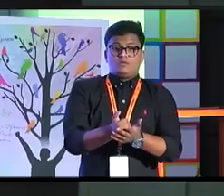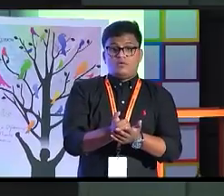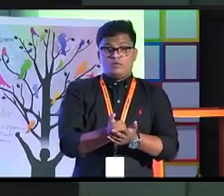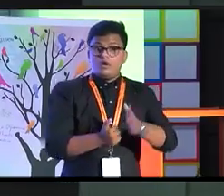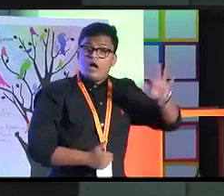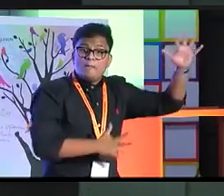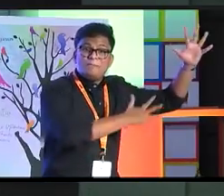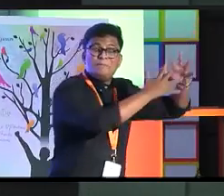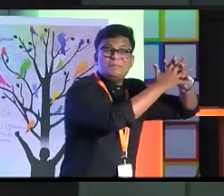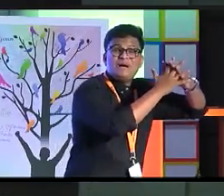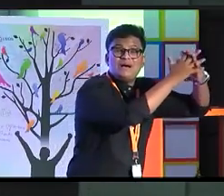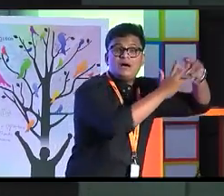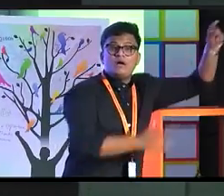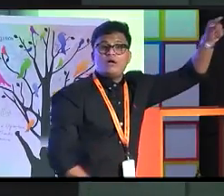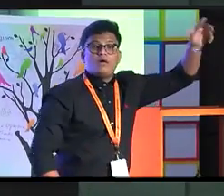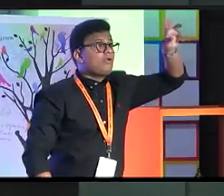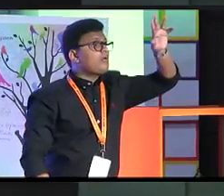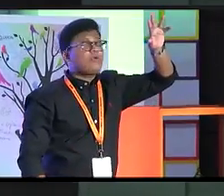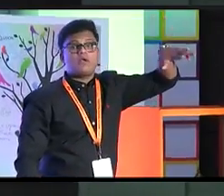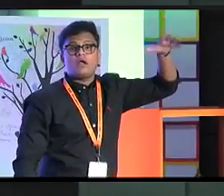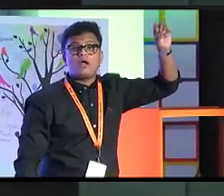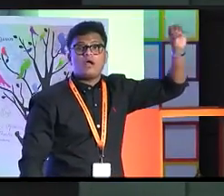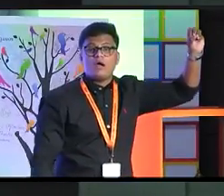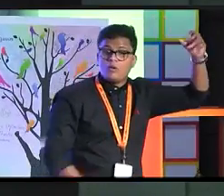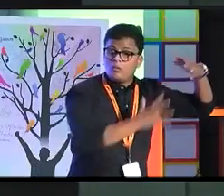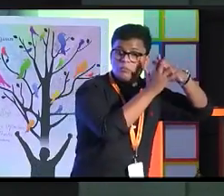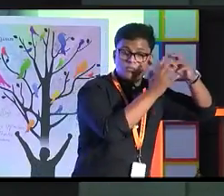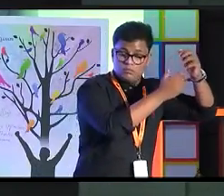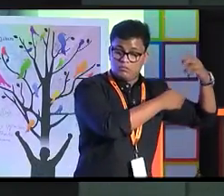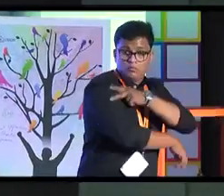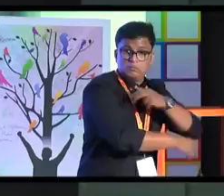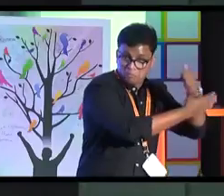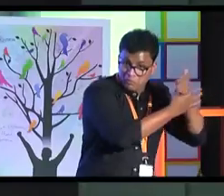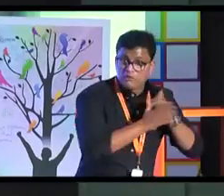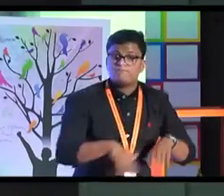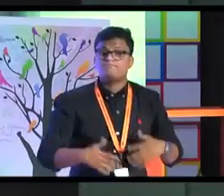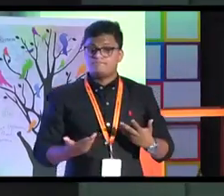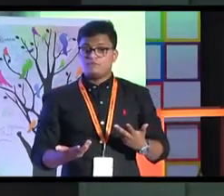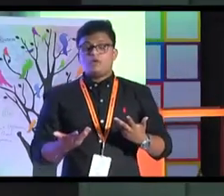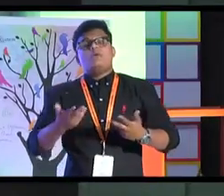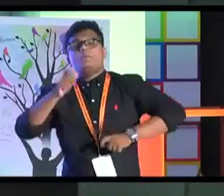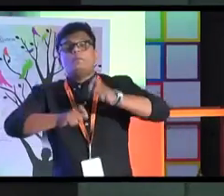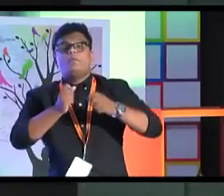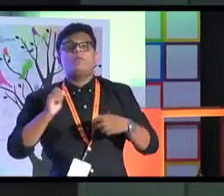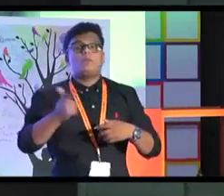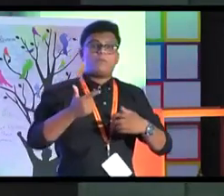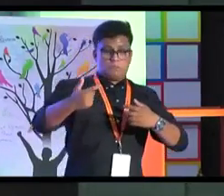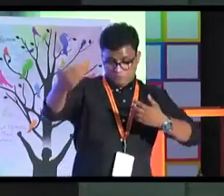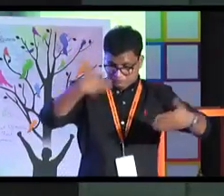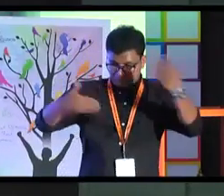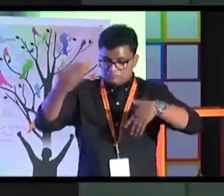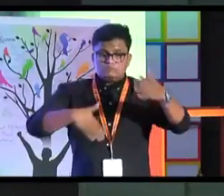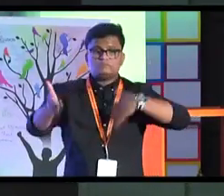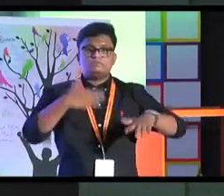volunteers, they are looking for doing something for the motherland. And this is the platform, this is the opportunity, they are all coming together. So that is the